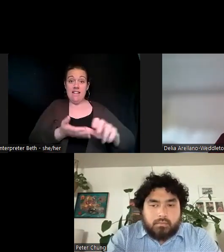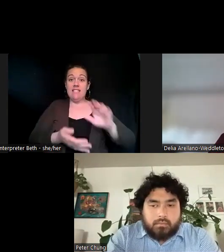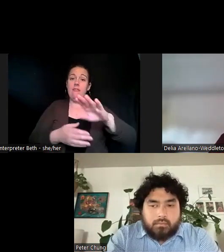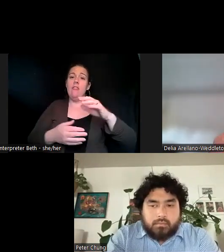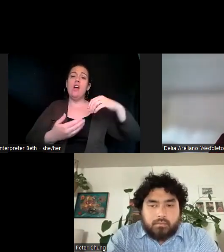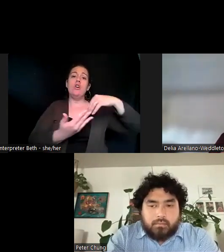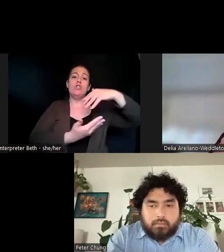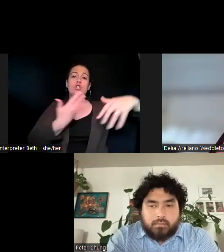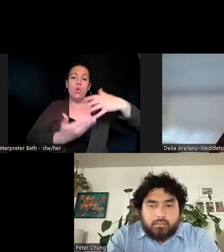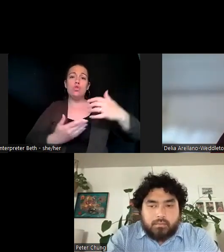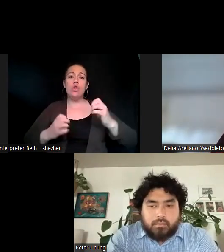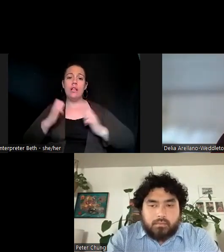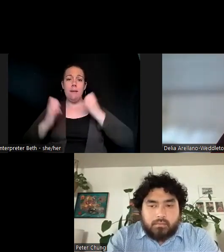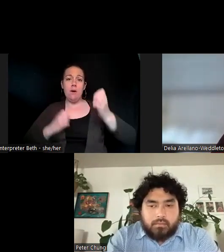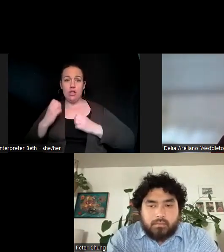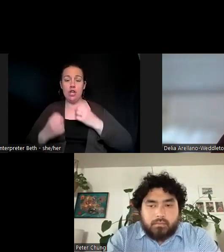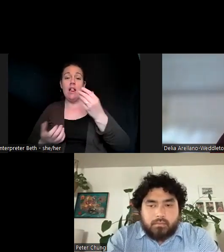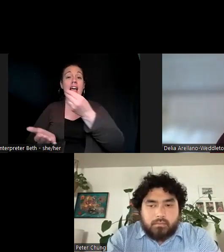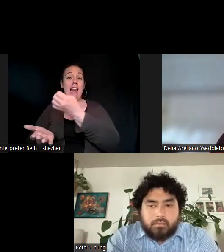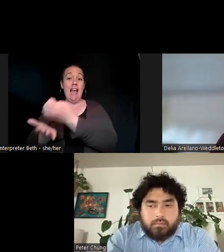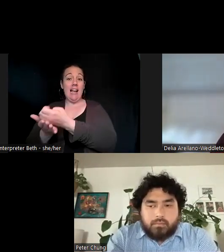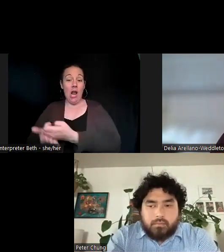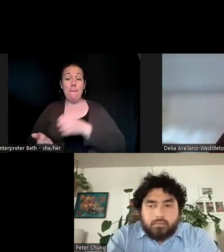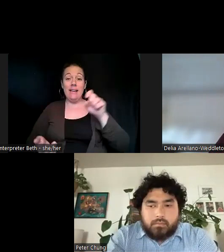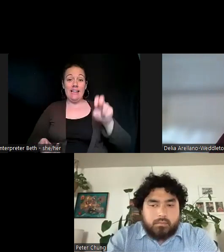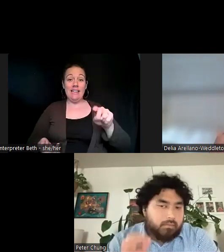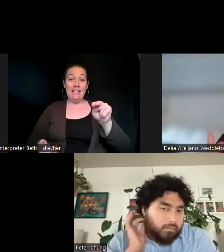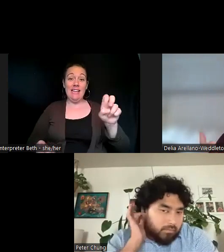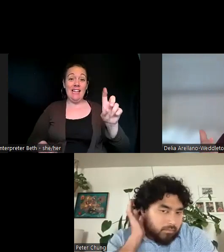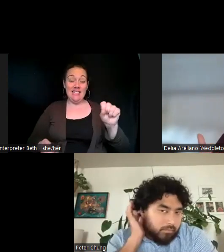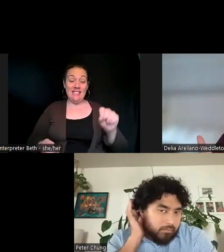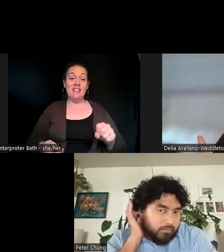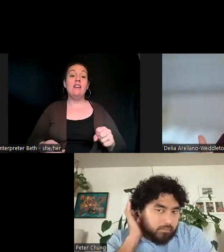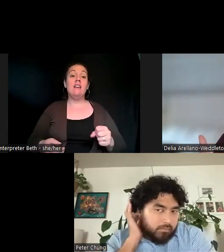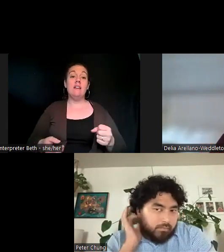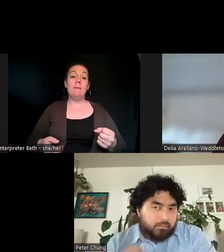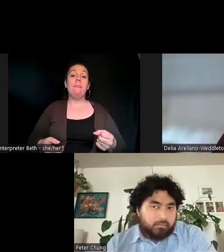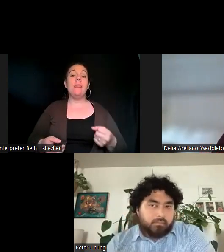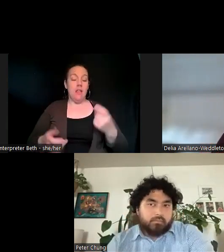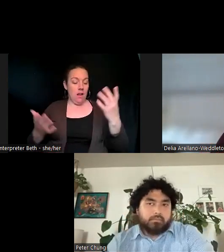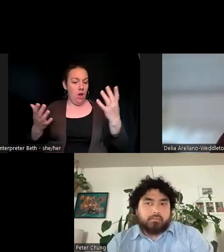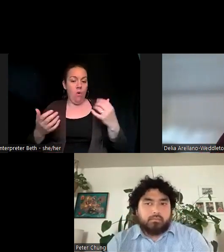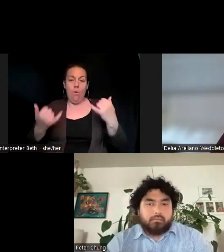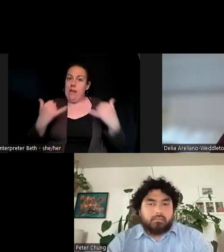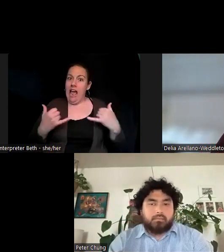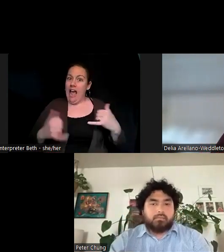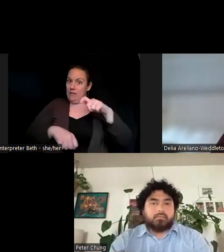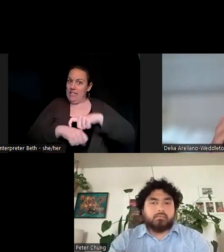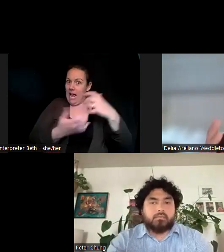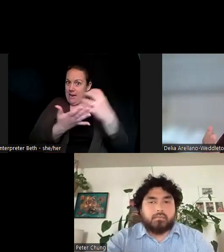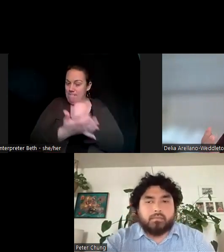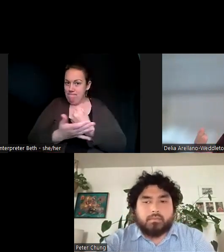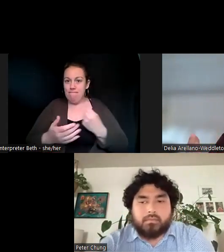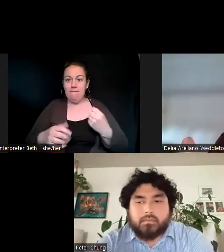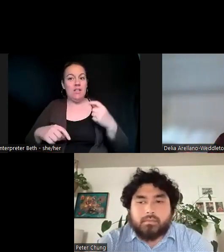for once, as somebody said to me early into the pandemic, for once, we cannot say we don't have the funds. And I think